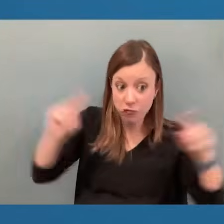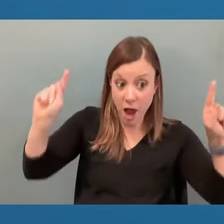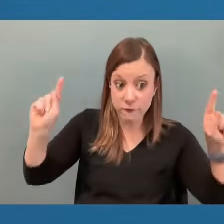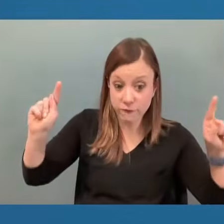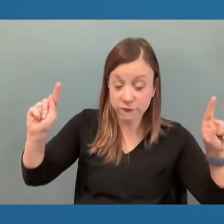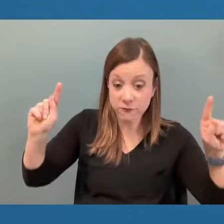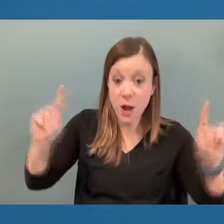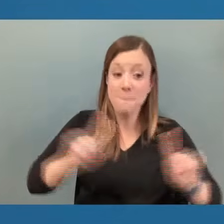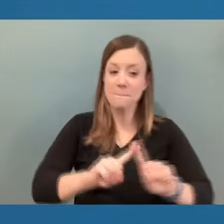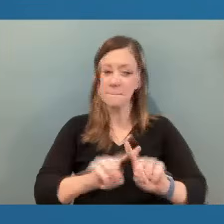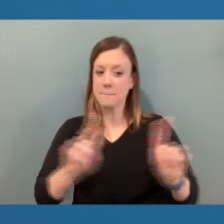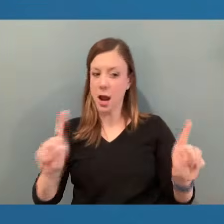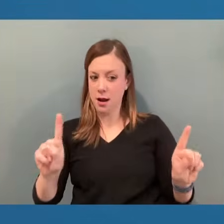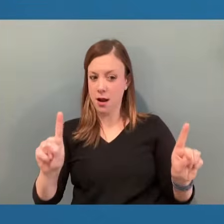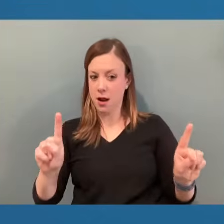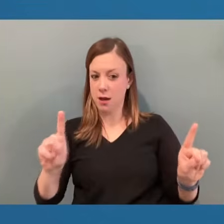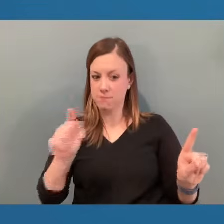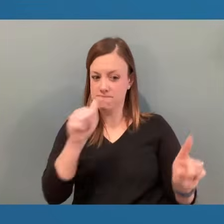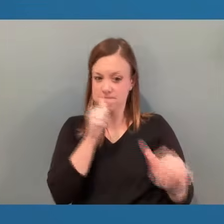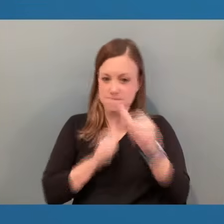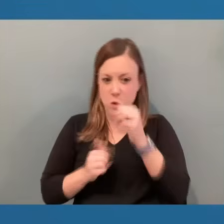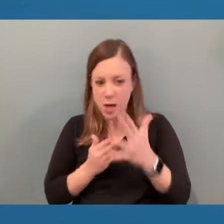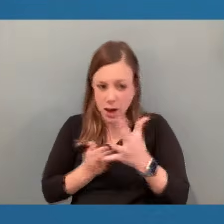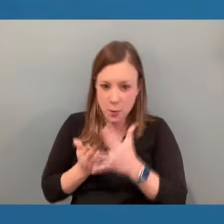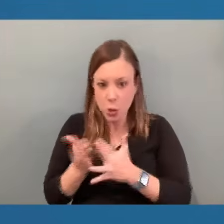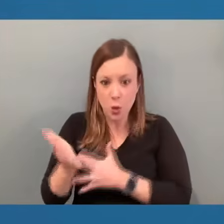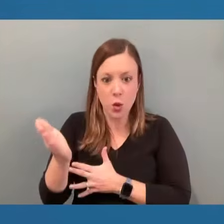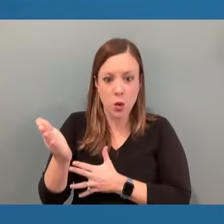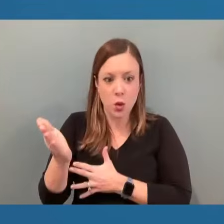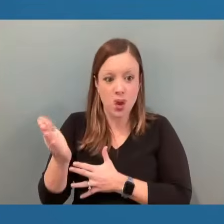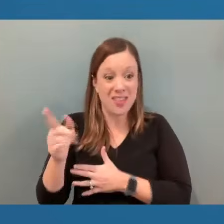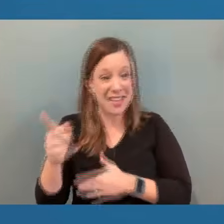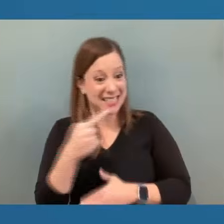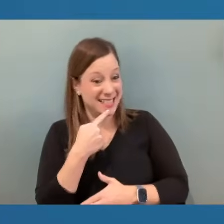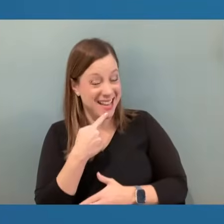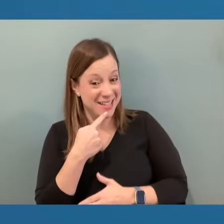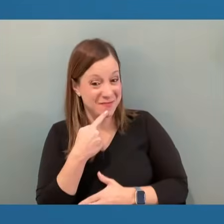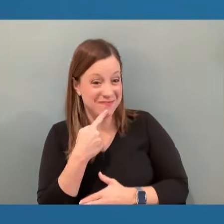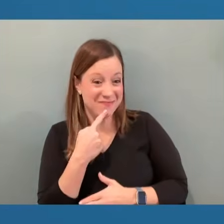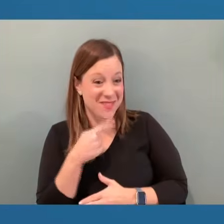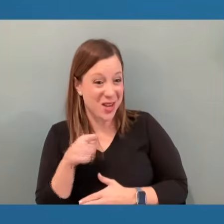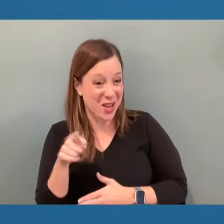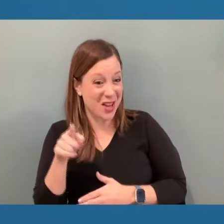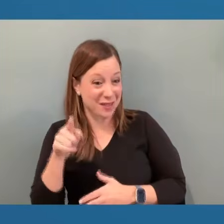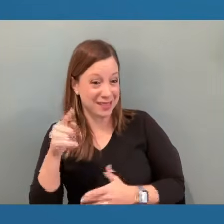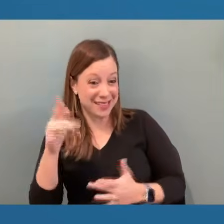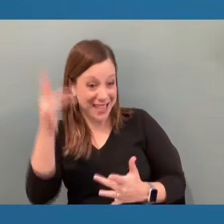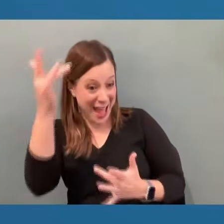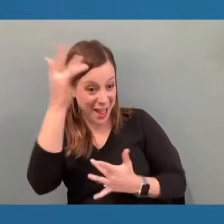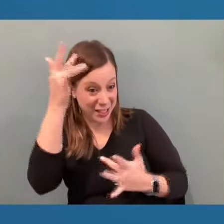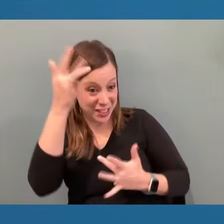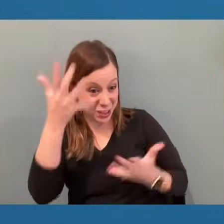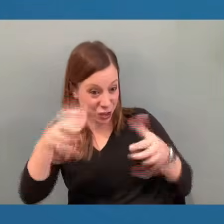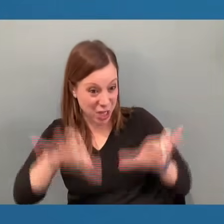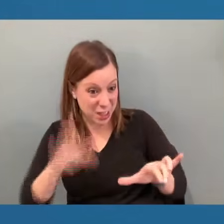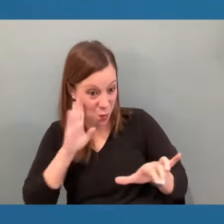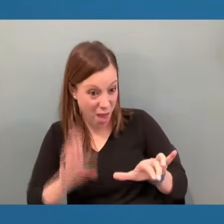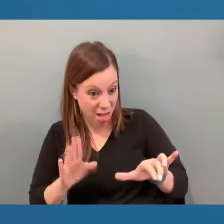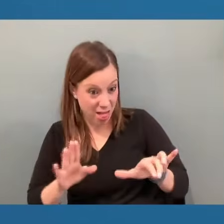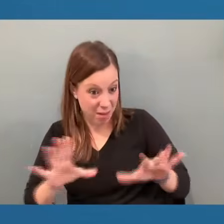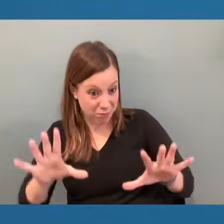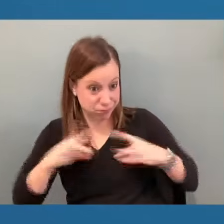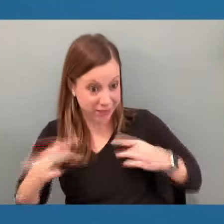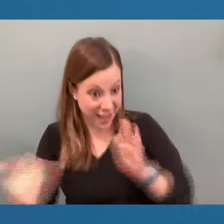But when I came through, I was told that the recurrence of the illness was very likely, and that the chance of imminent